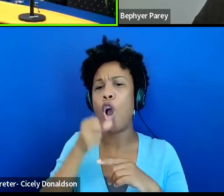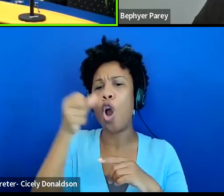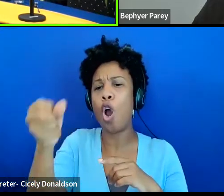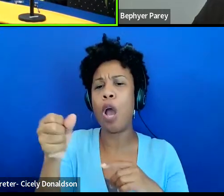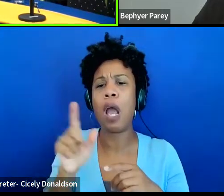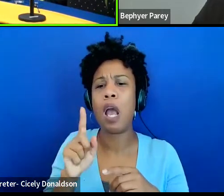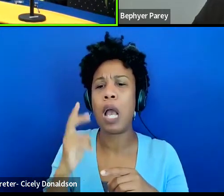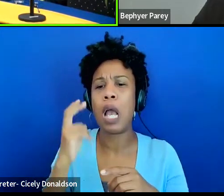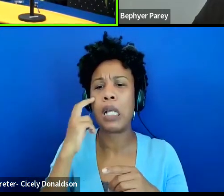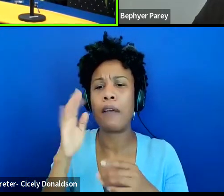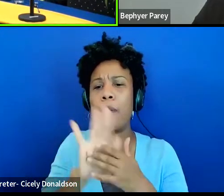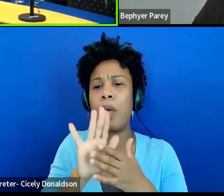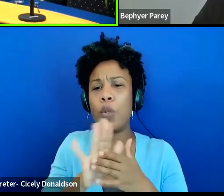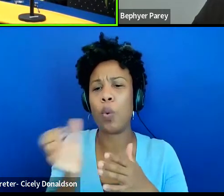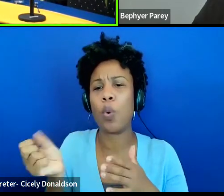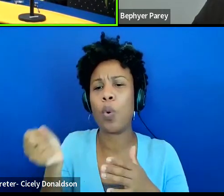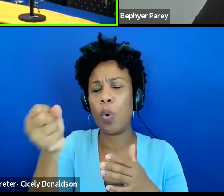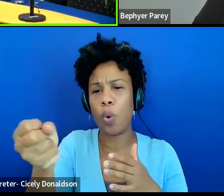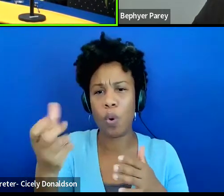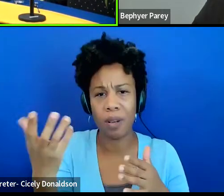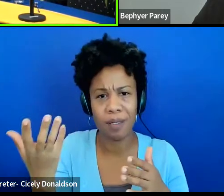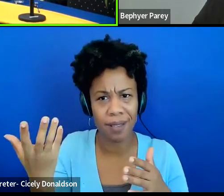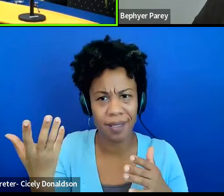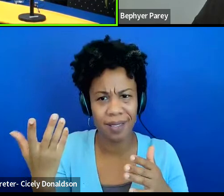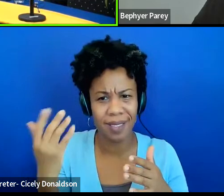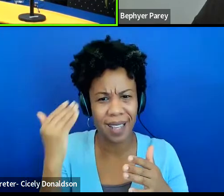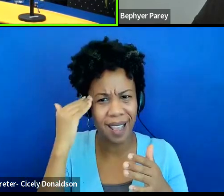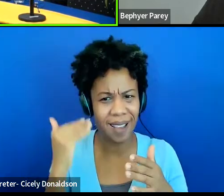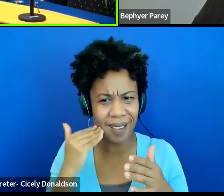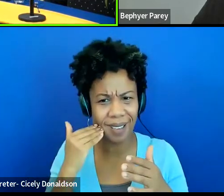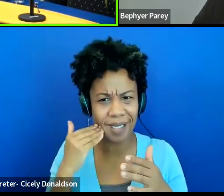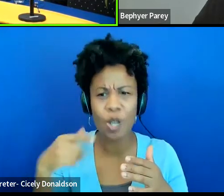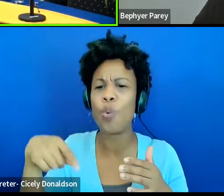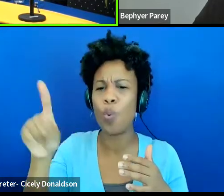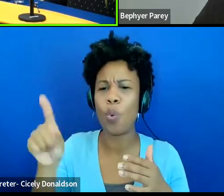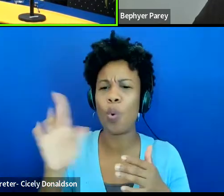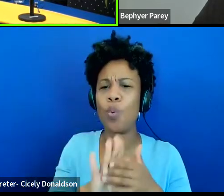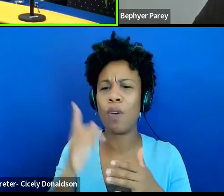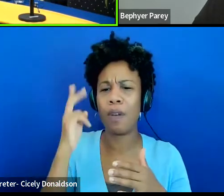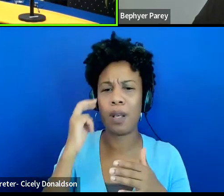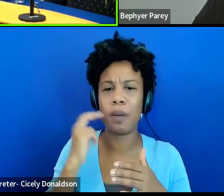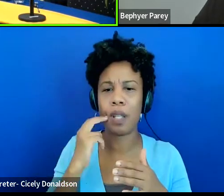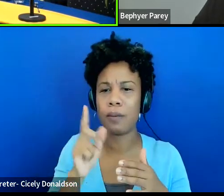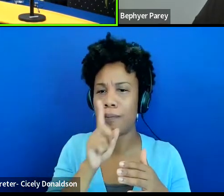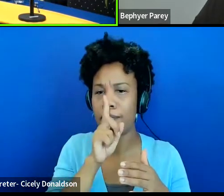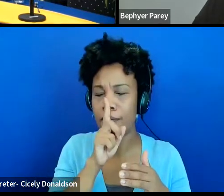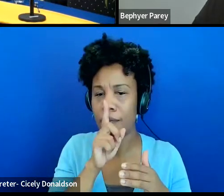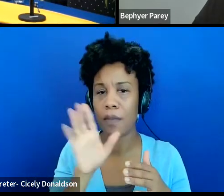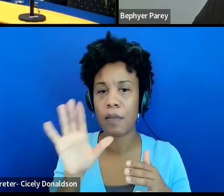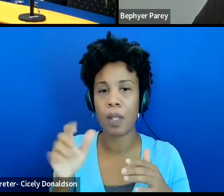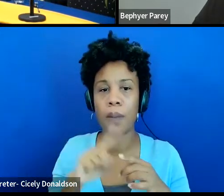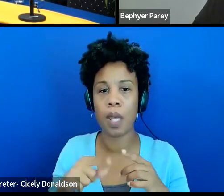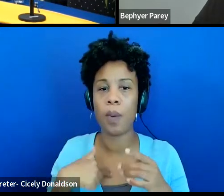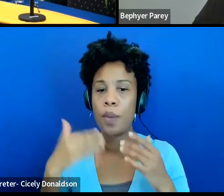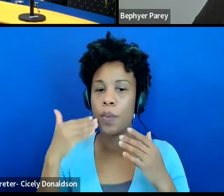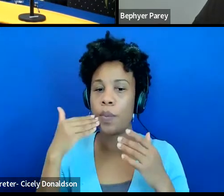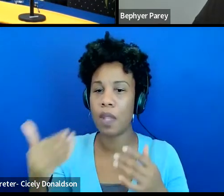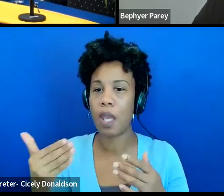to the school for the blind, even as an adult. So that speaks to, but I want to thank